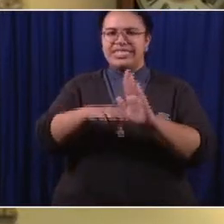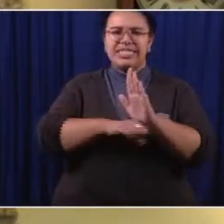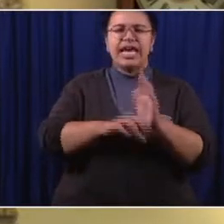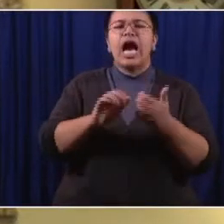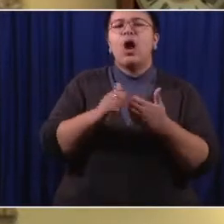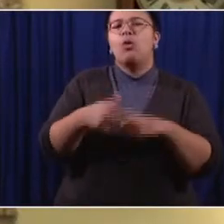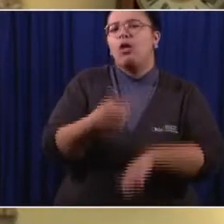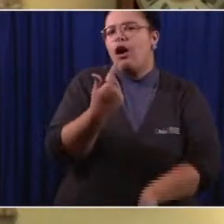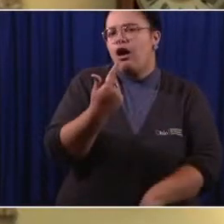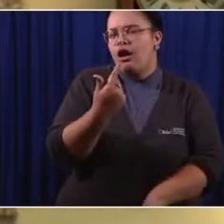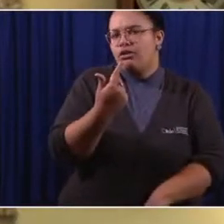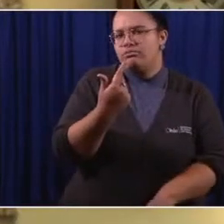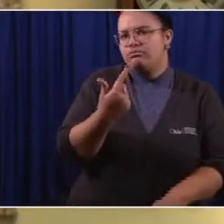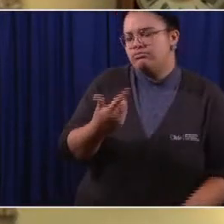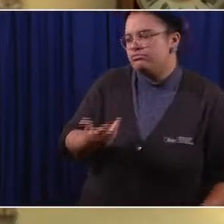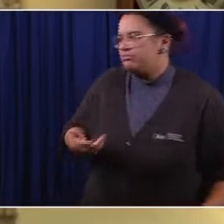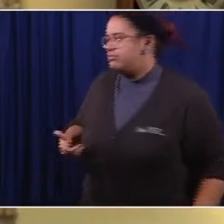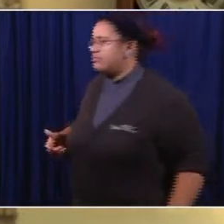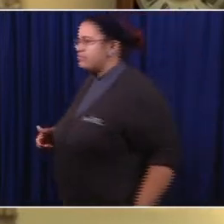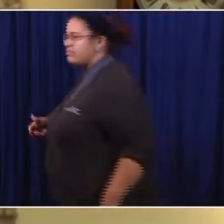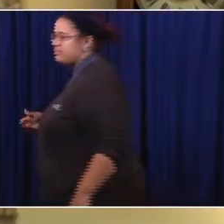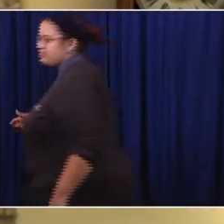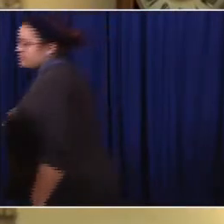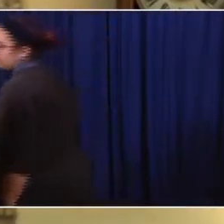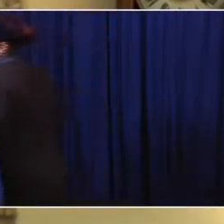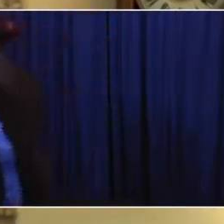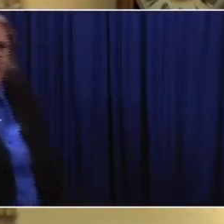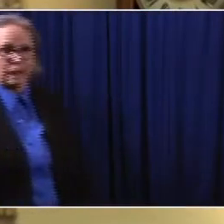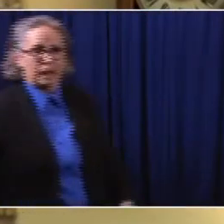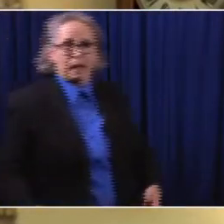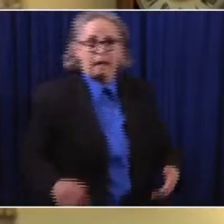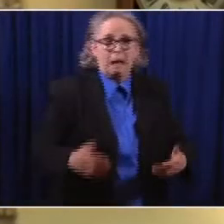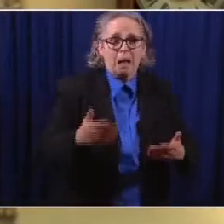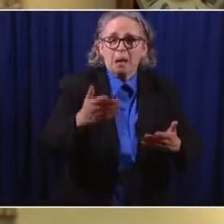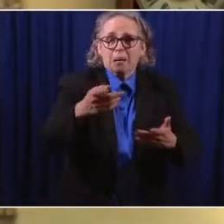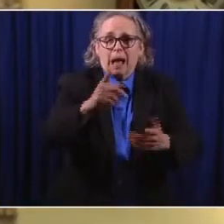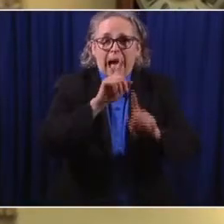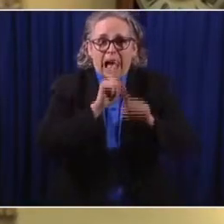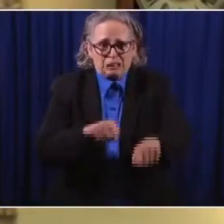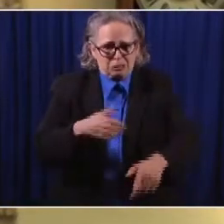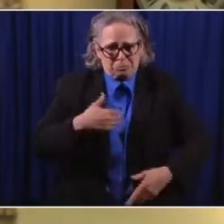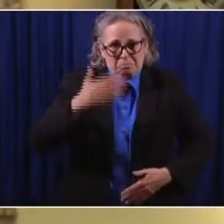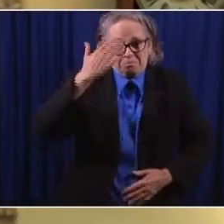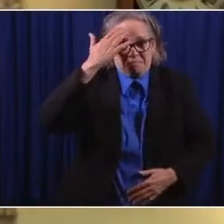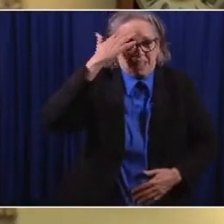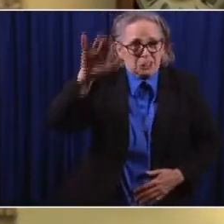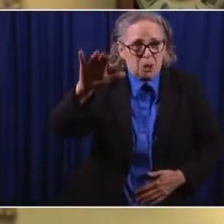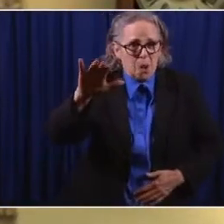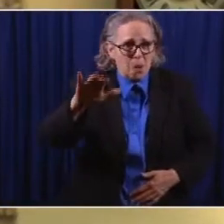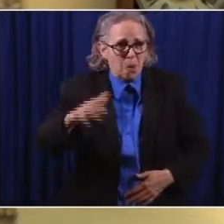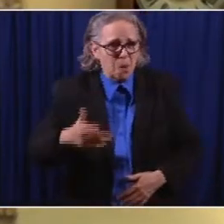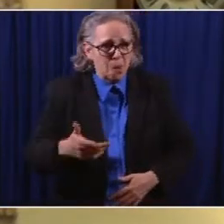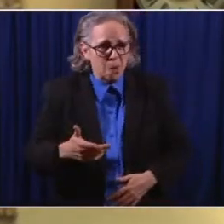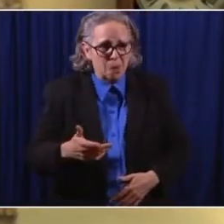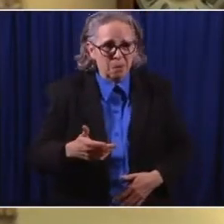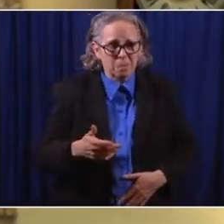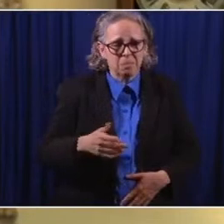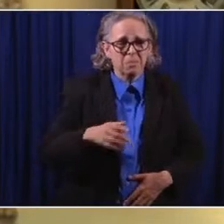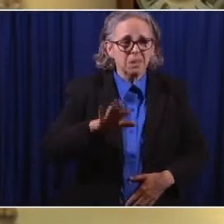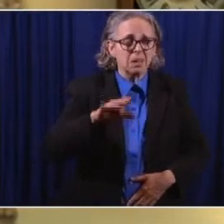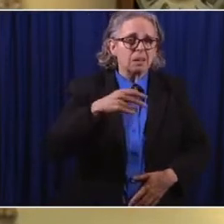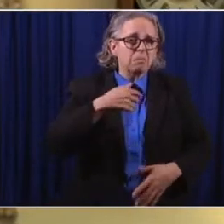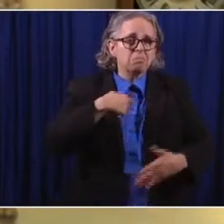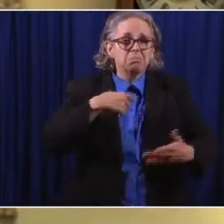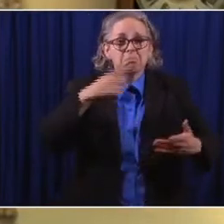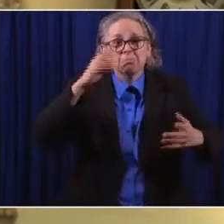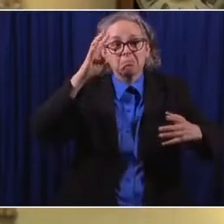The answer is I don't know. I mean, first of all, we don't know how much the vaccine we would get. Let's assume we get it on the first. Let's assume,